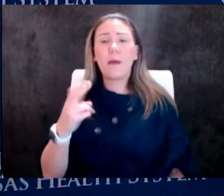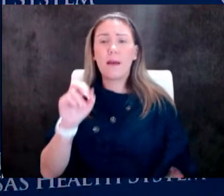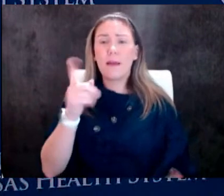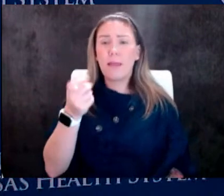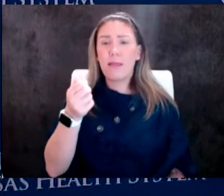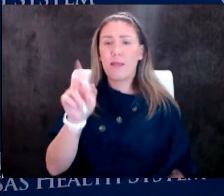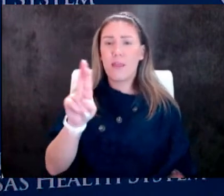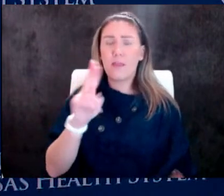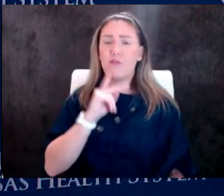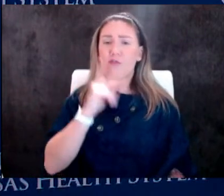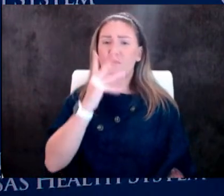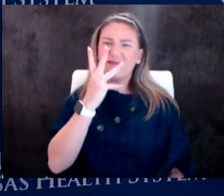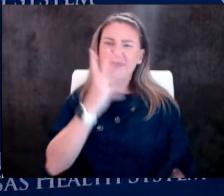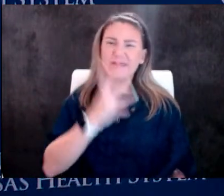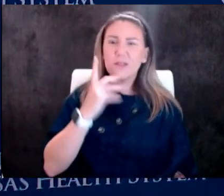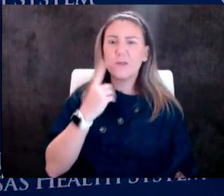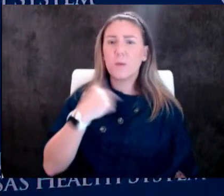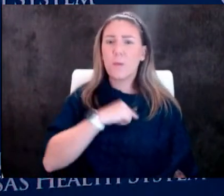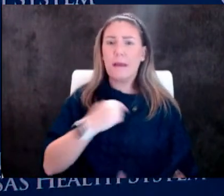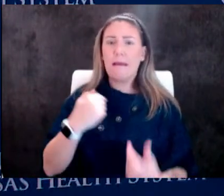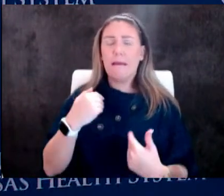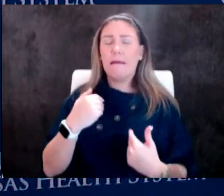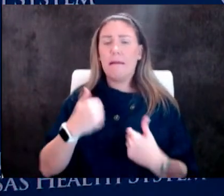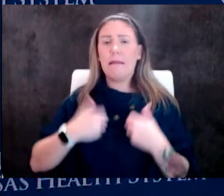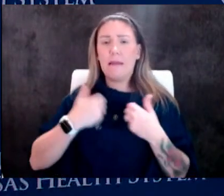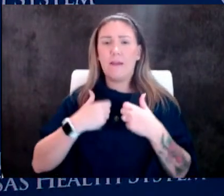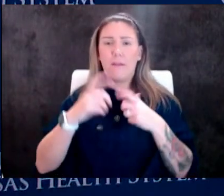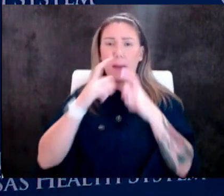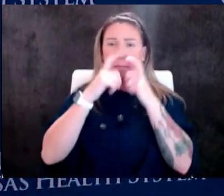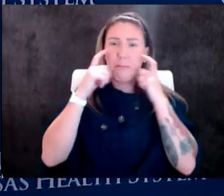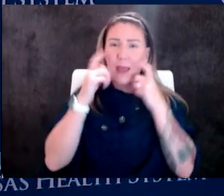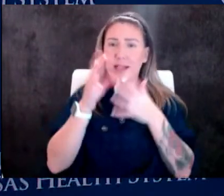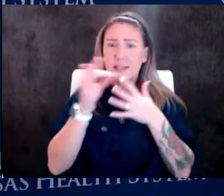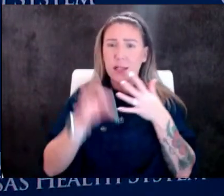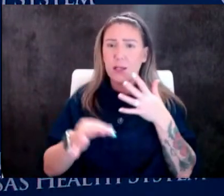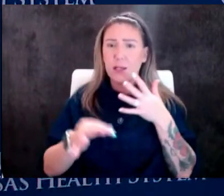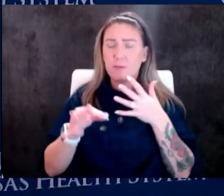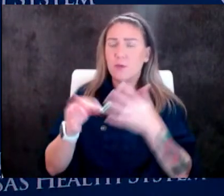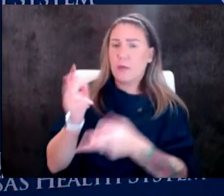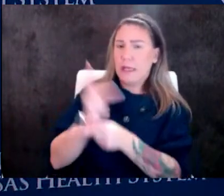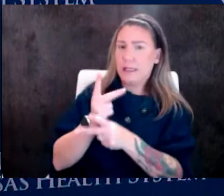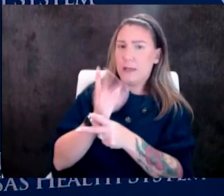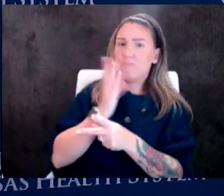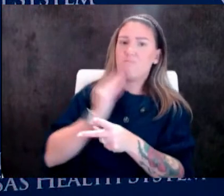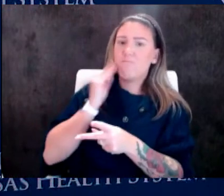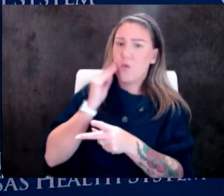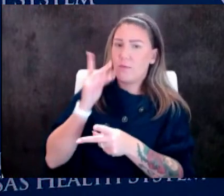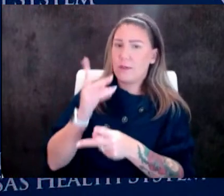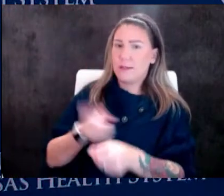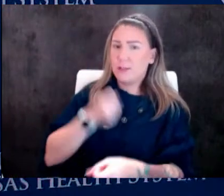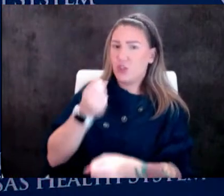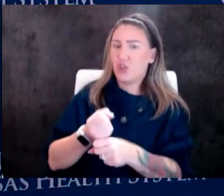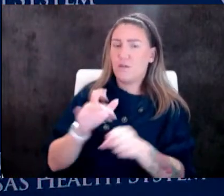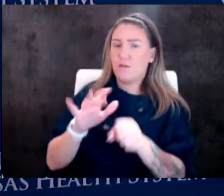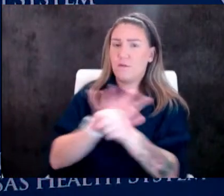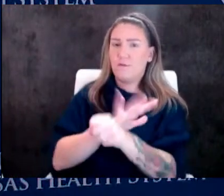live in a mask optional district. We kept them home this year due to lack of mitigation. They will be fully